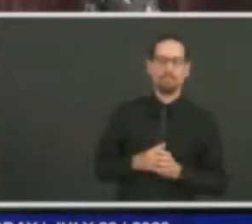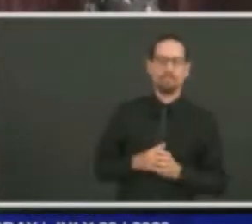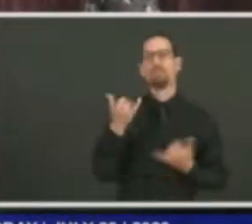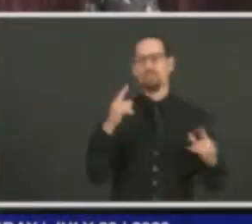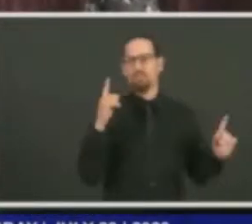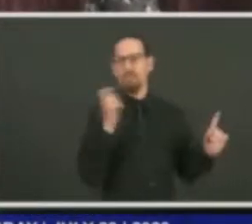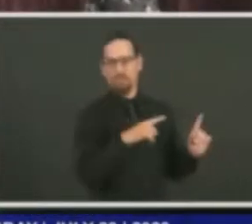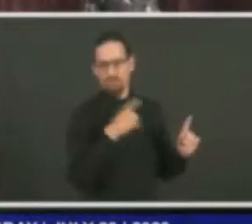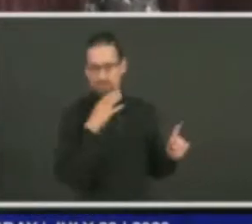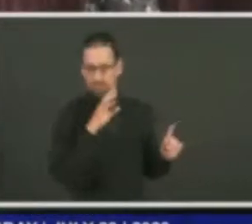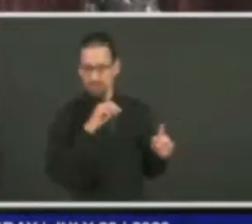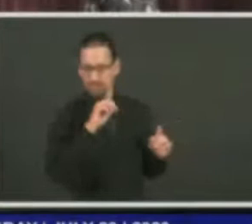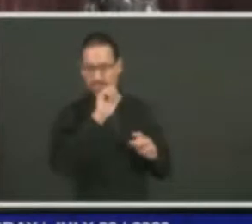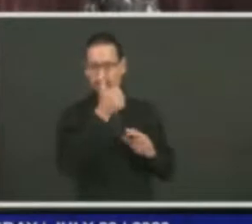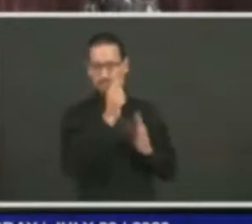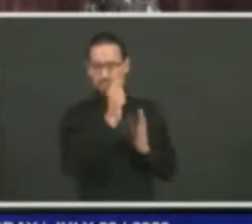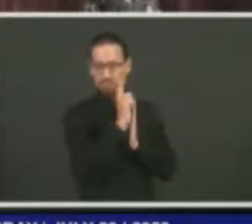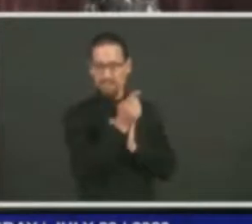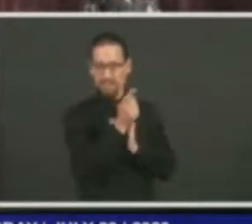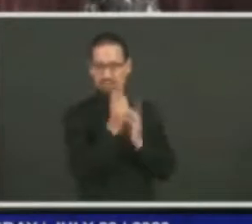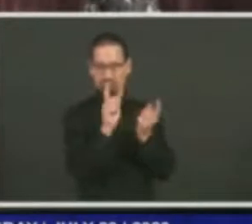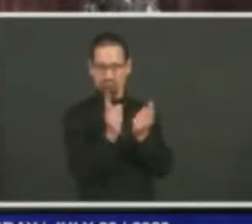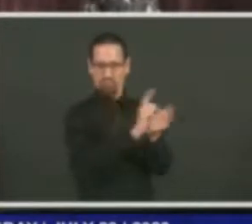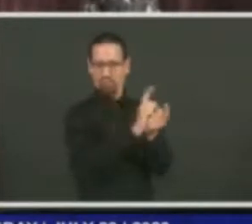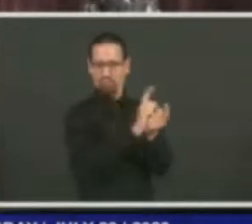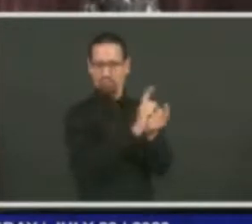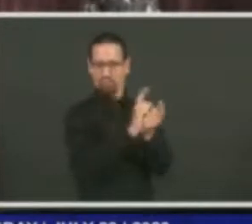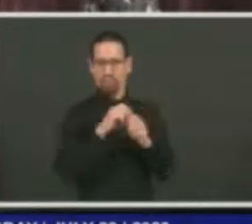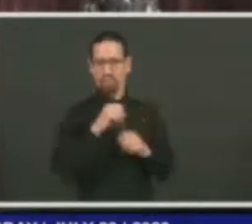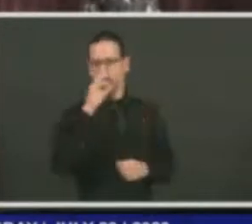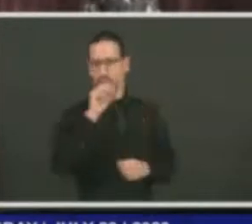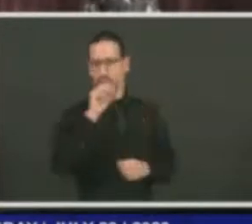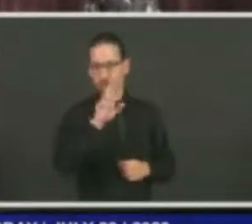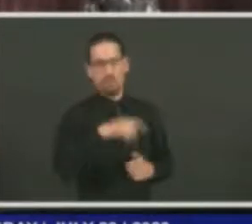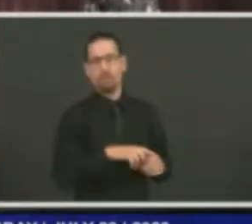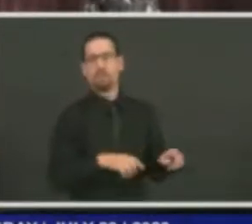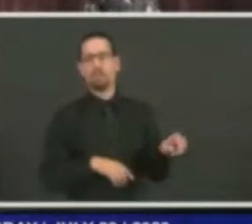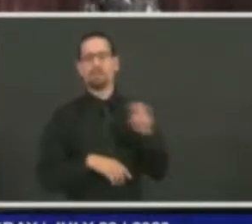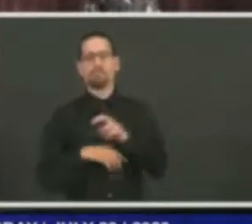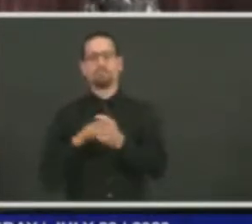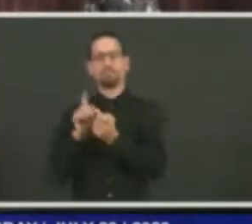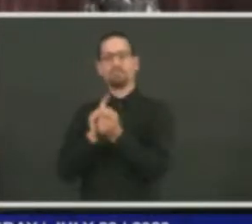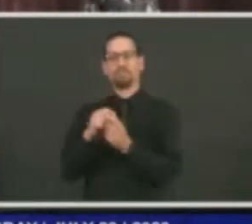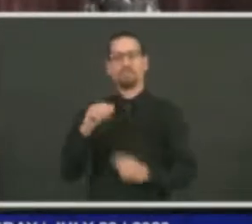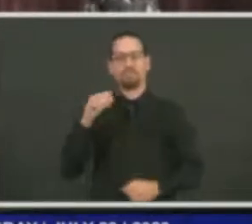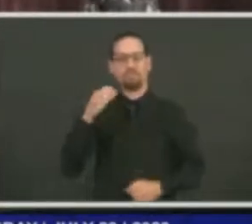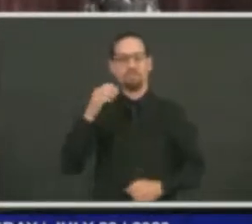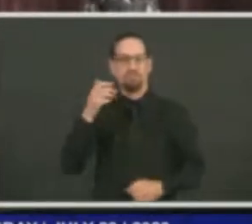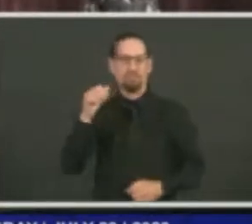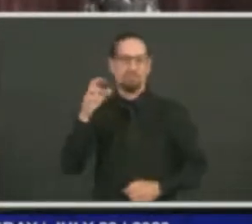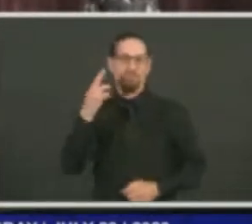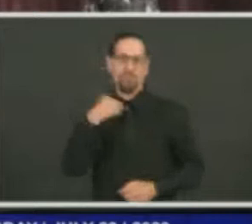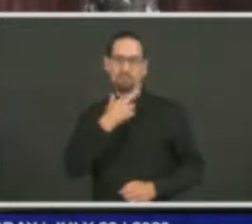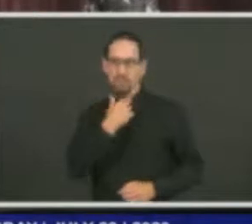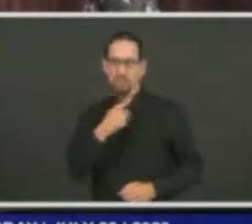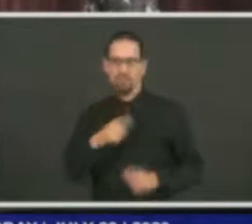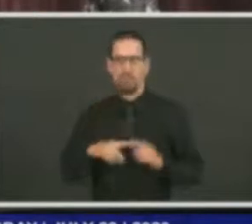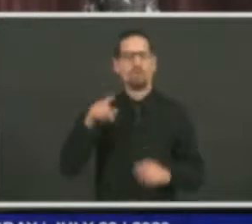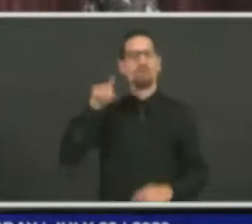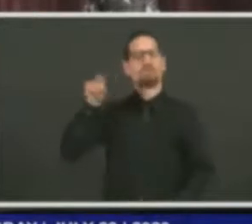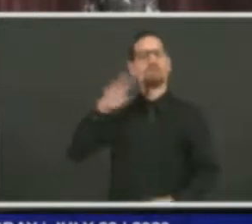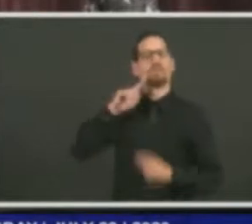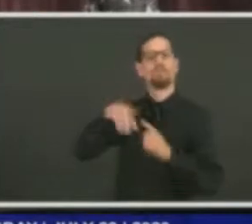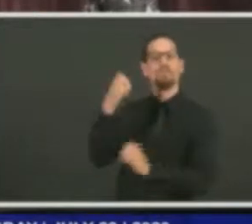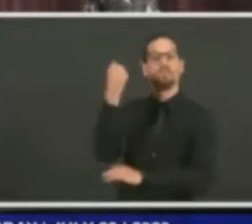and bars, and Dr. Scott just reinforced some of that. What about protests? What's your directive to protesters? Keep